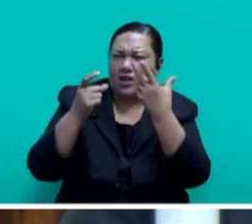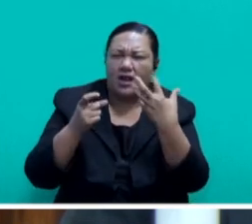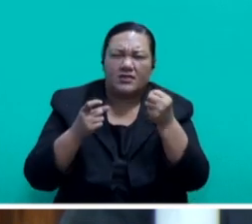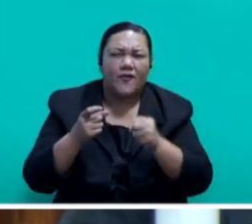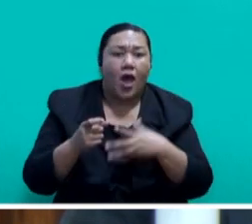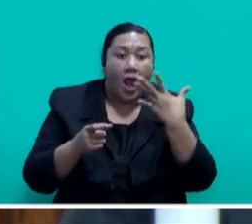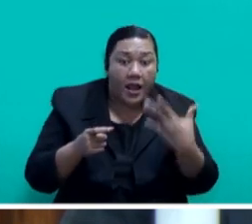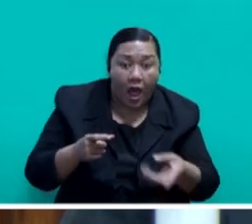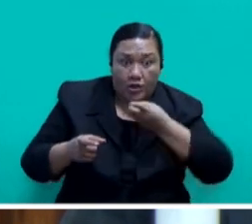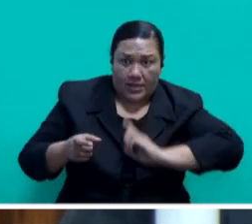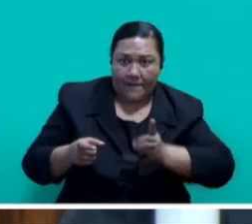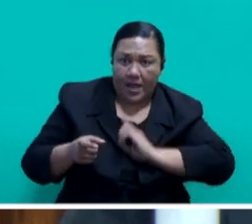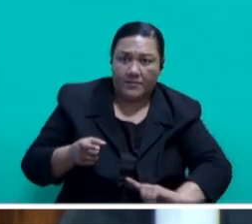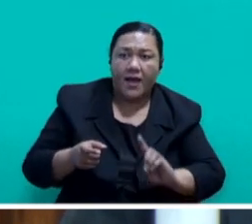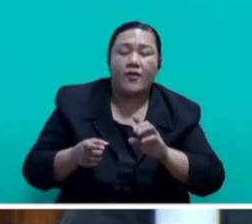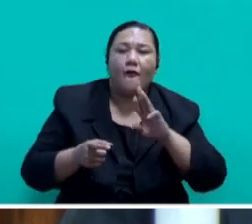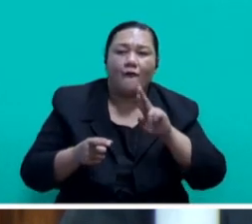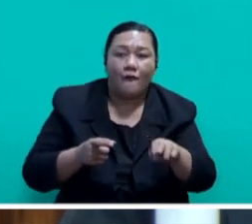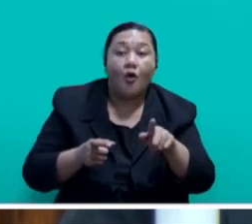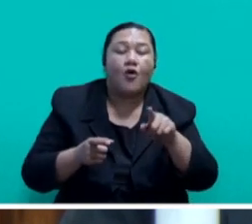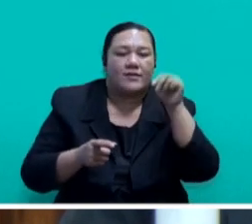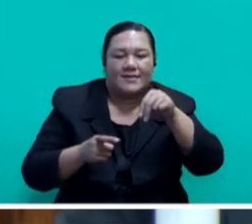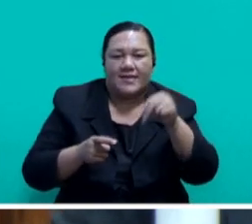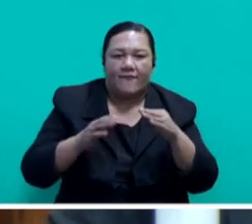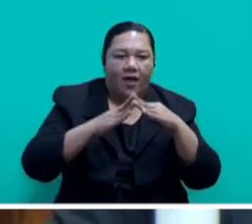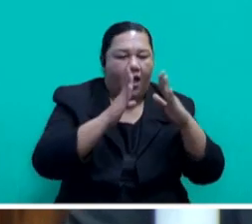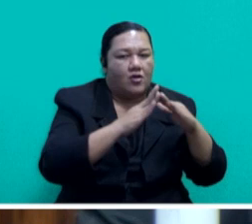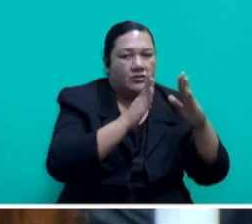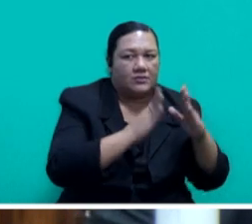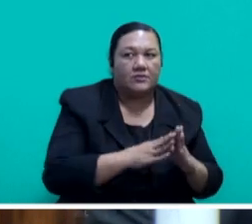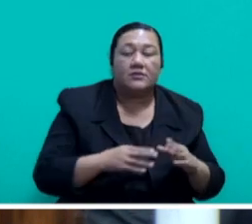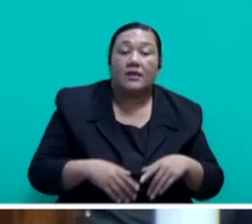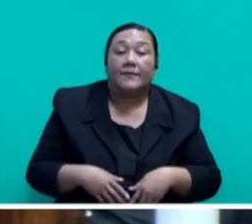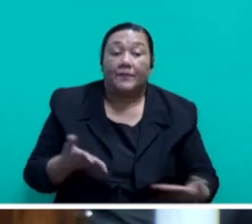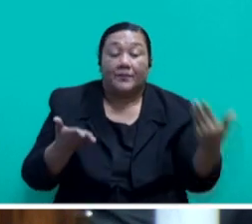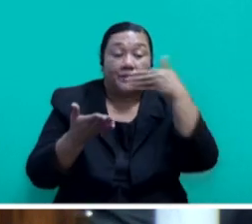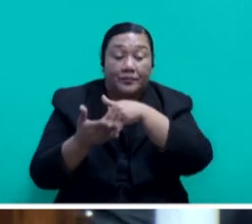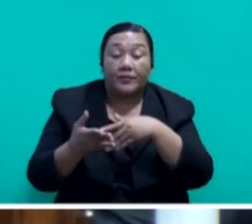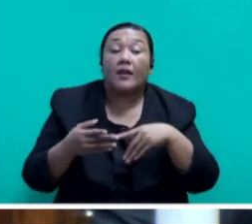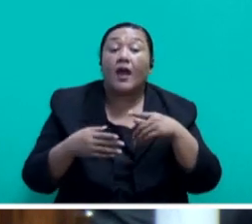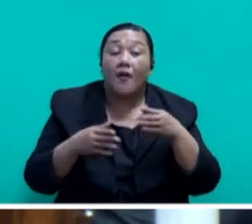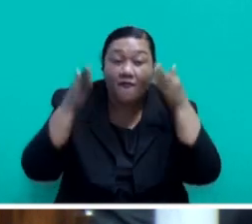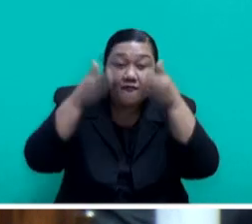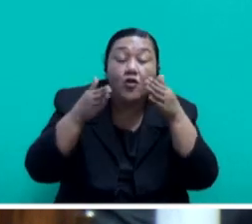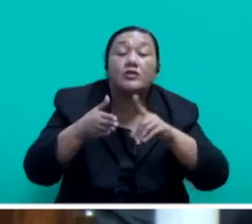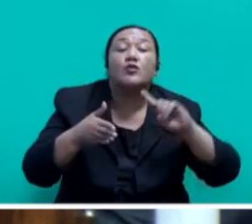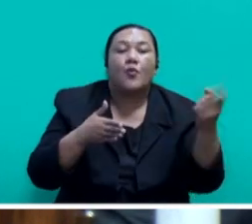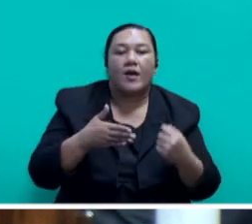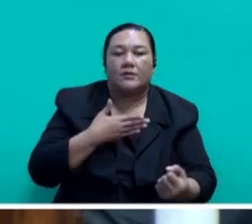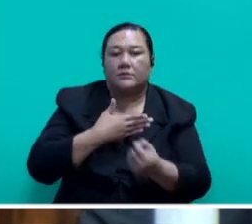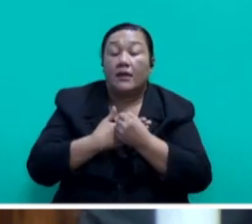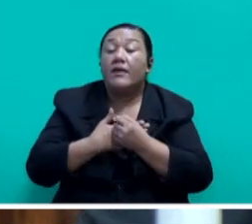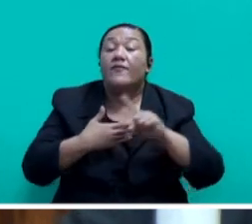demand for affordable housing. Additionally, our focus extends to safeguarding the needs of